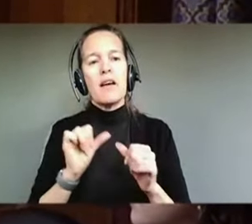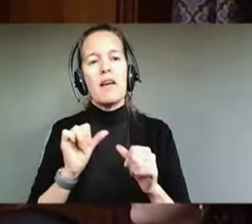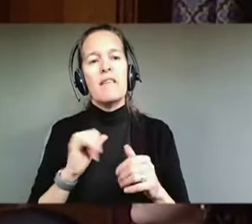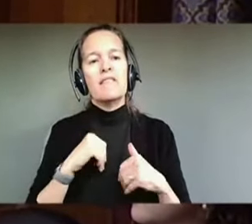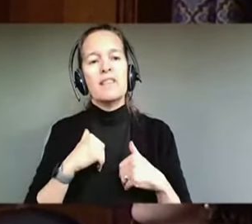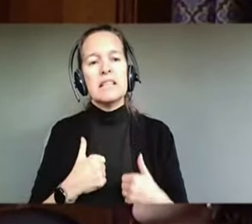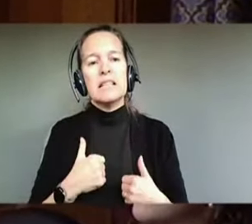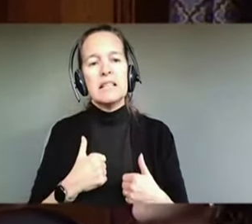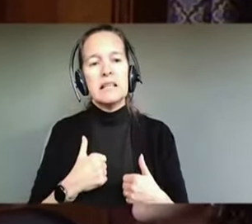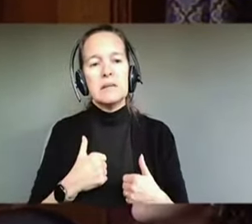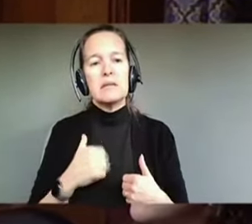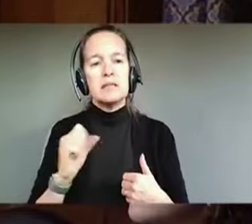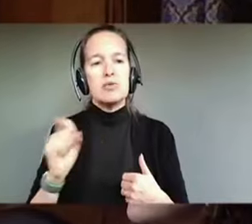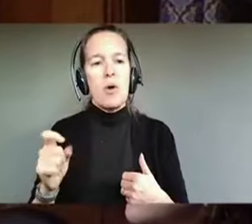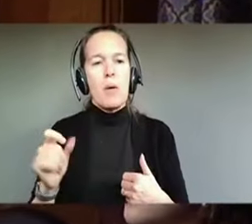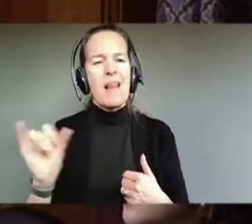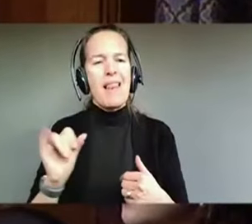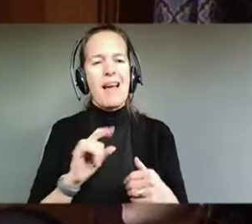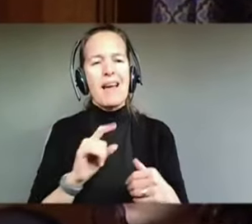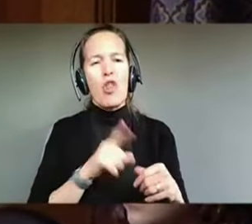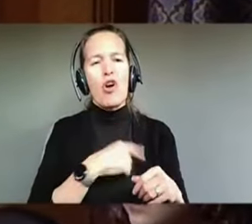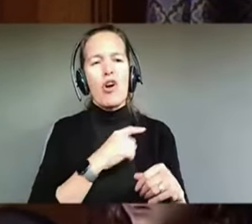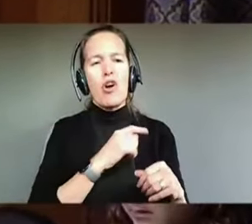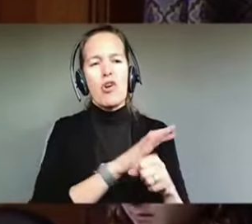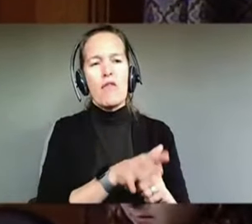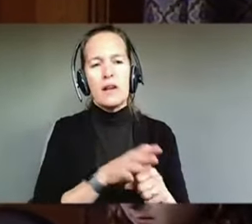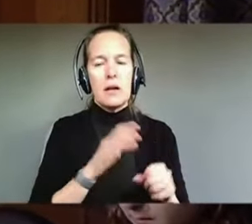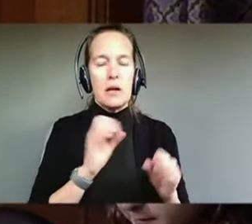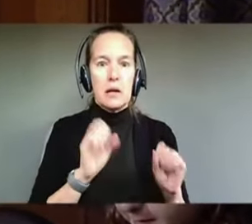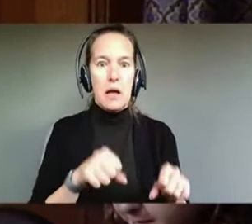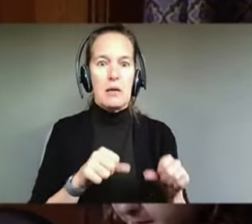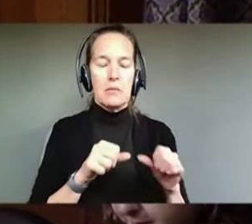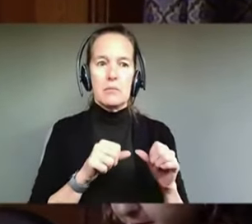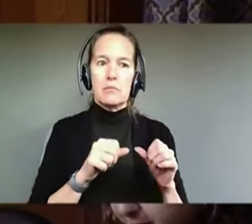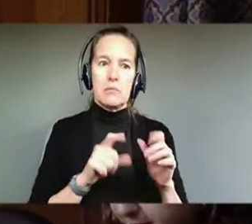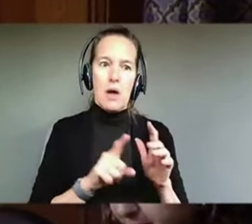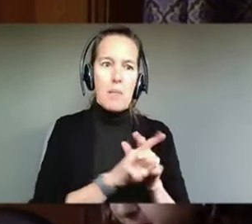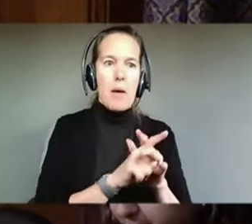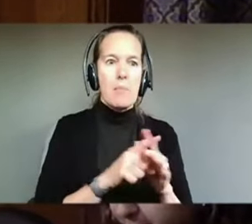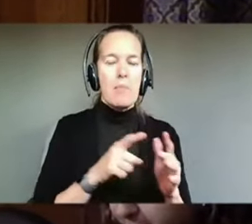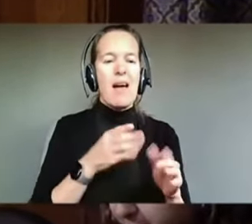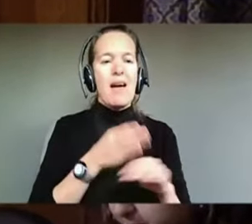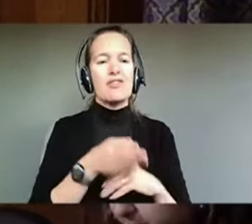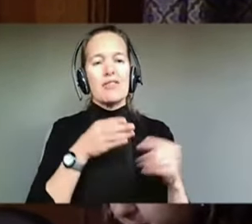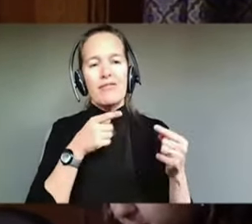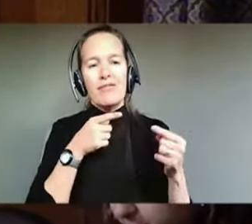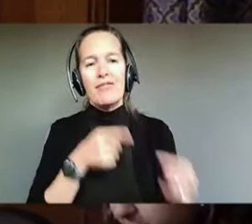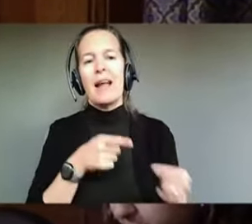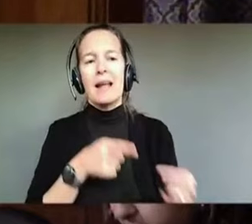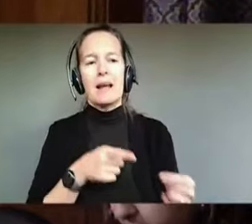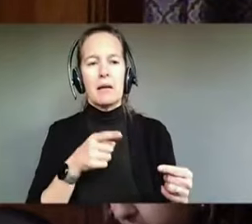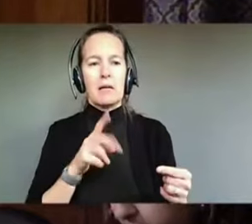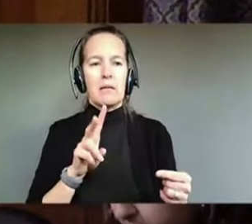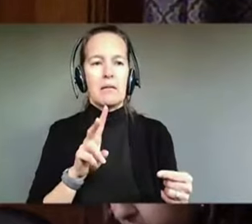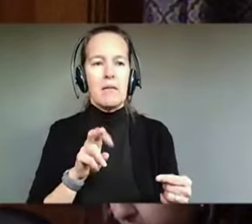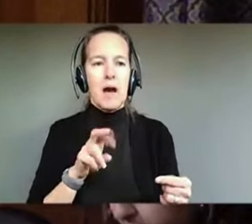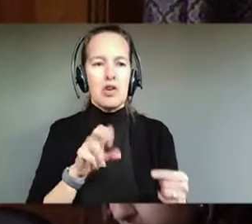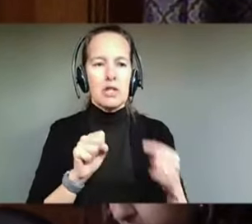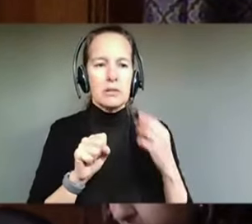Like long COVID, this illness can come up after fighting off a virus. Now we're seeing more and more people